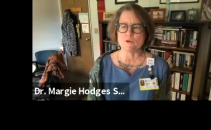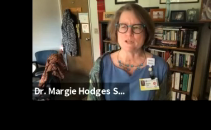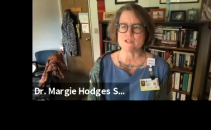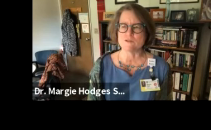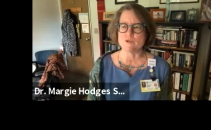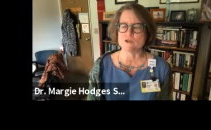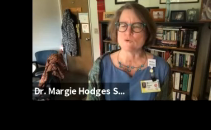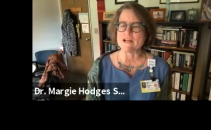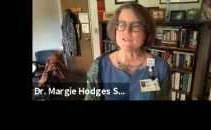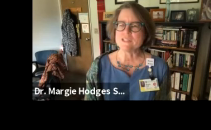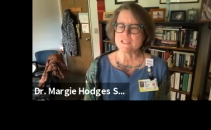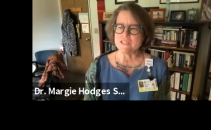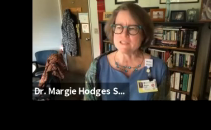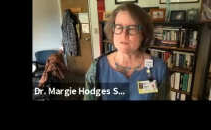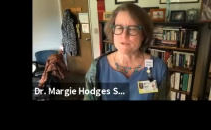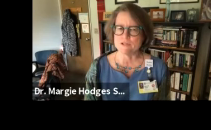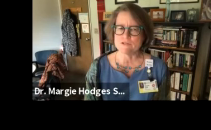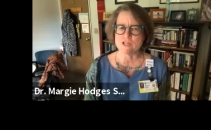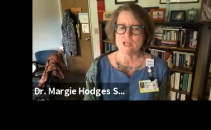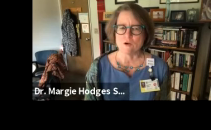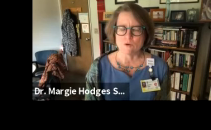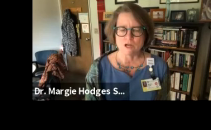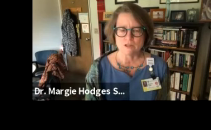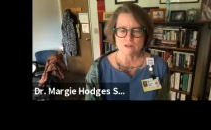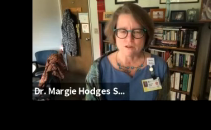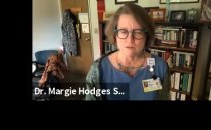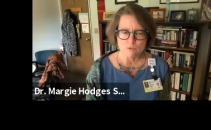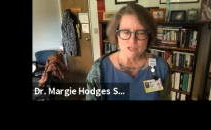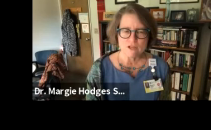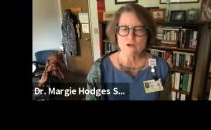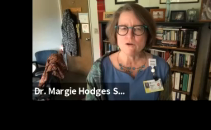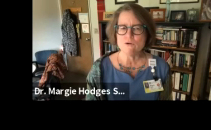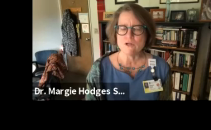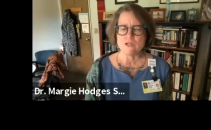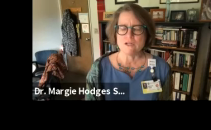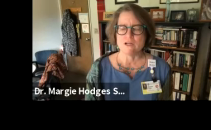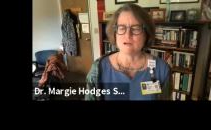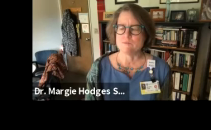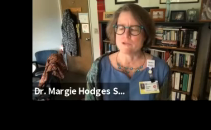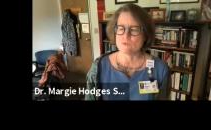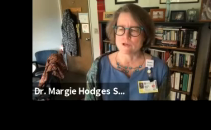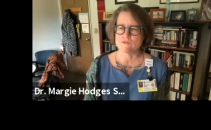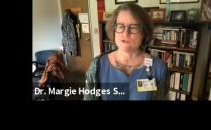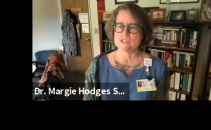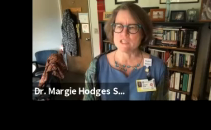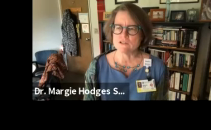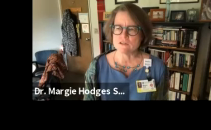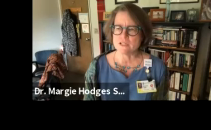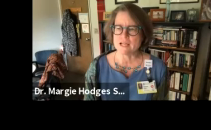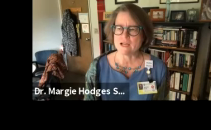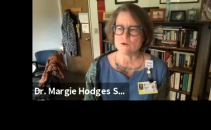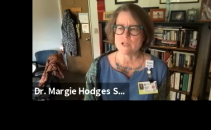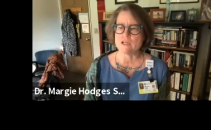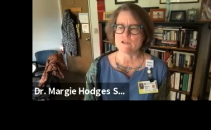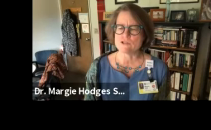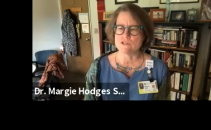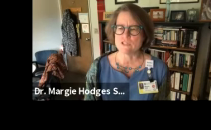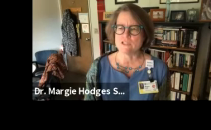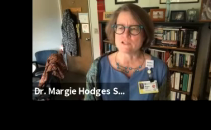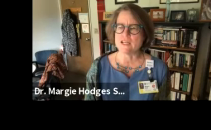really important that we are grounded in this approach. We know the work of George Engel and how